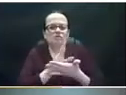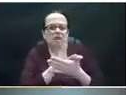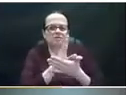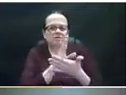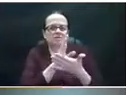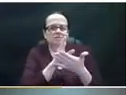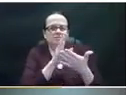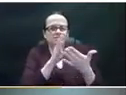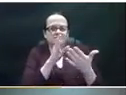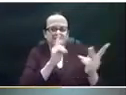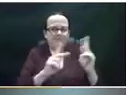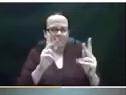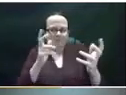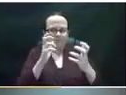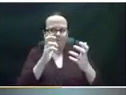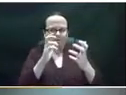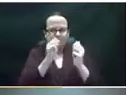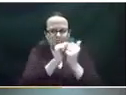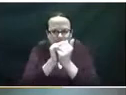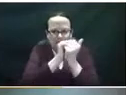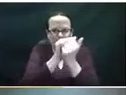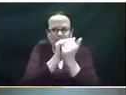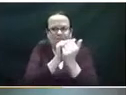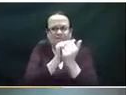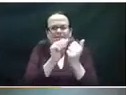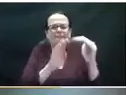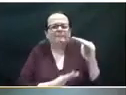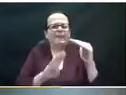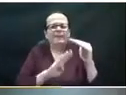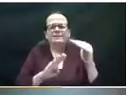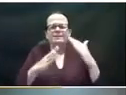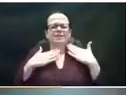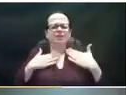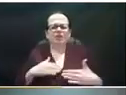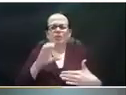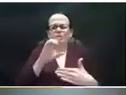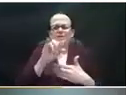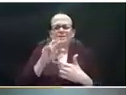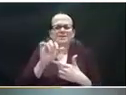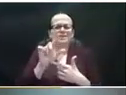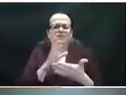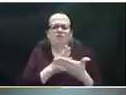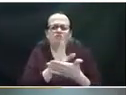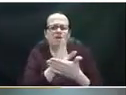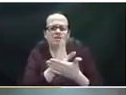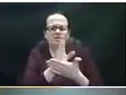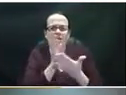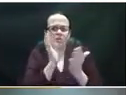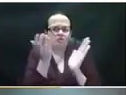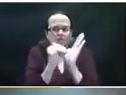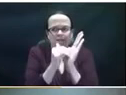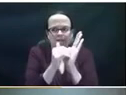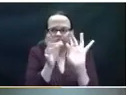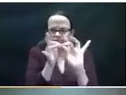be with people who we want to be with. These are basic human civil rights. I will repeat that. These